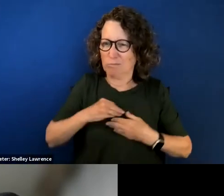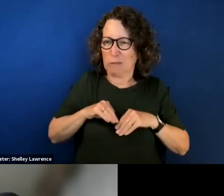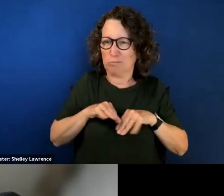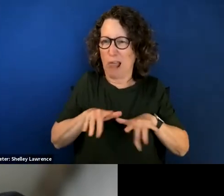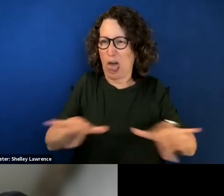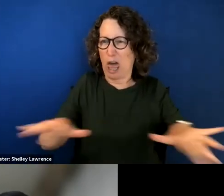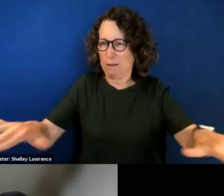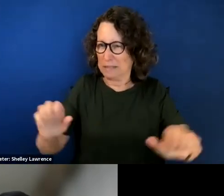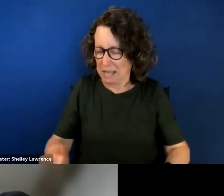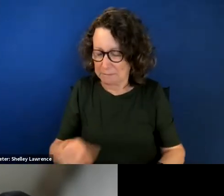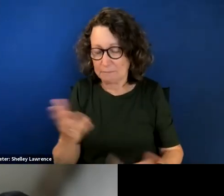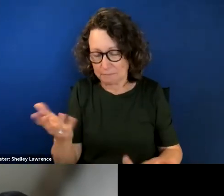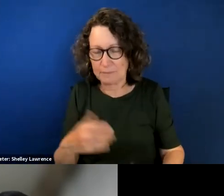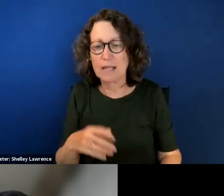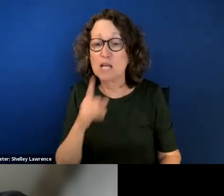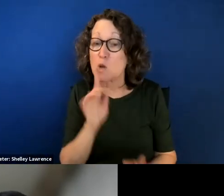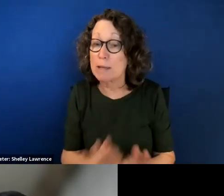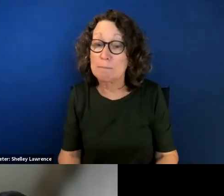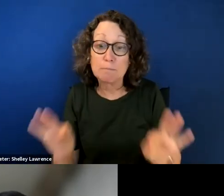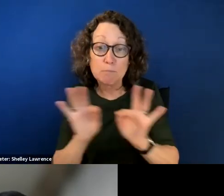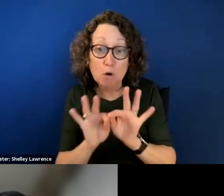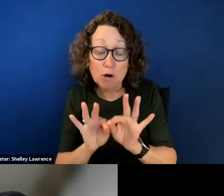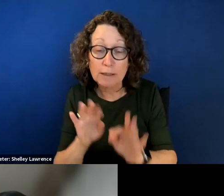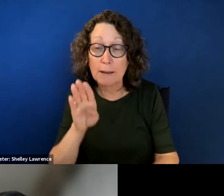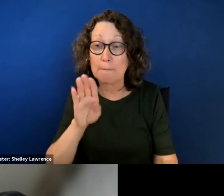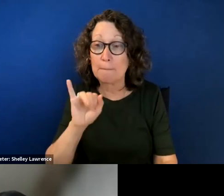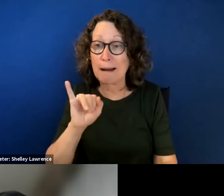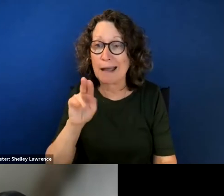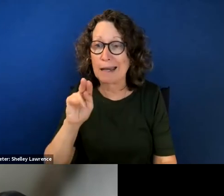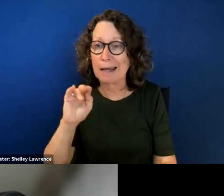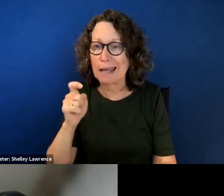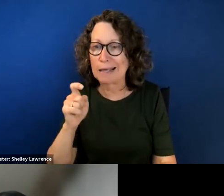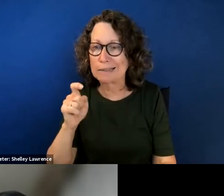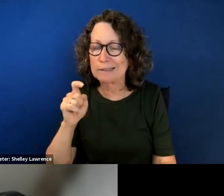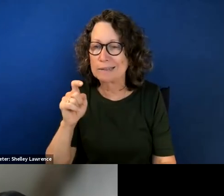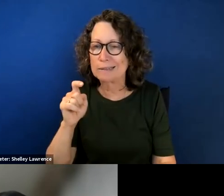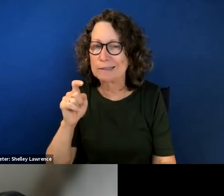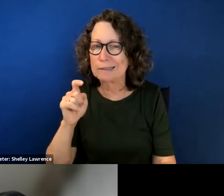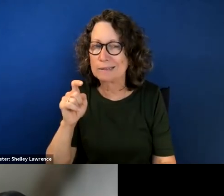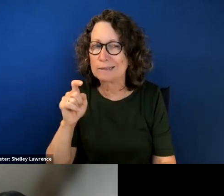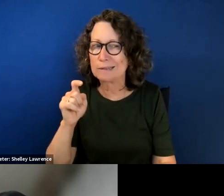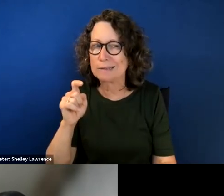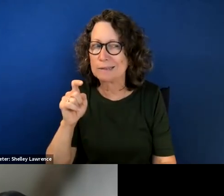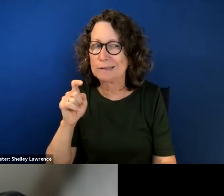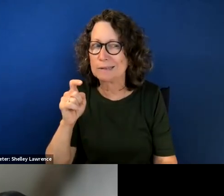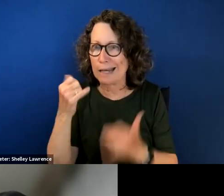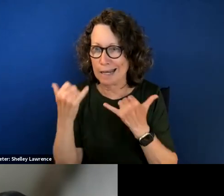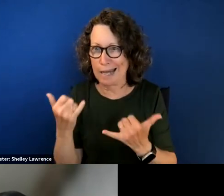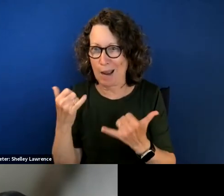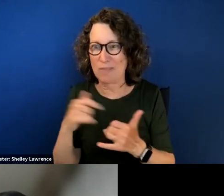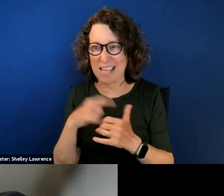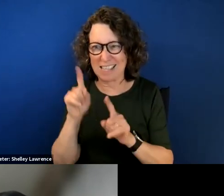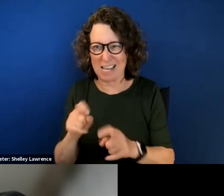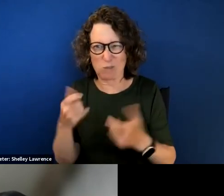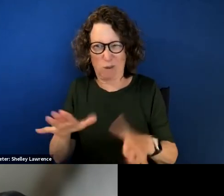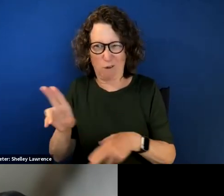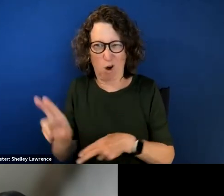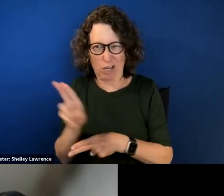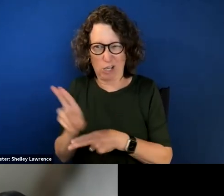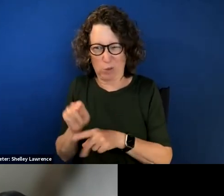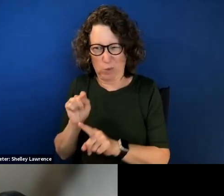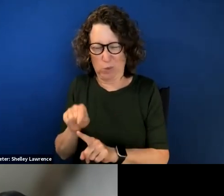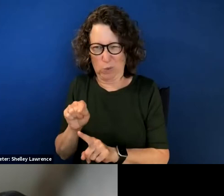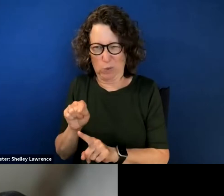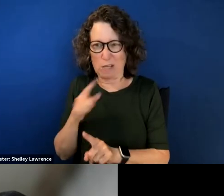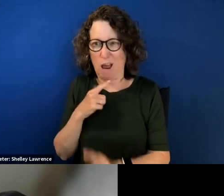So, importantly, the BinaxNOW Now antigen test, which is the test we have already used